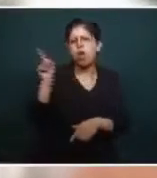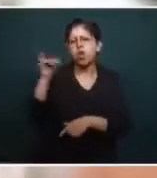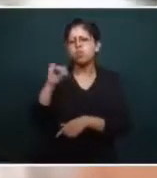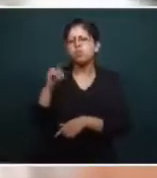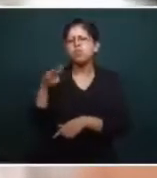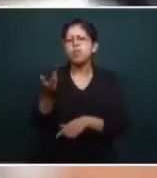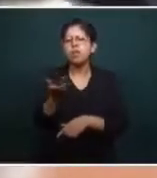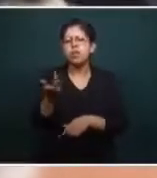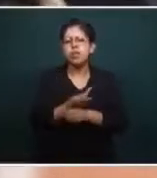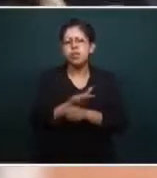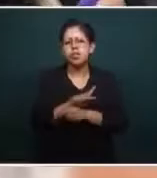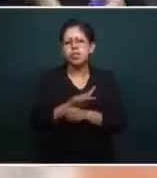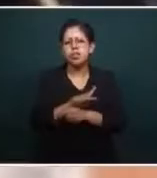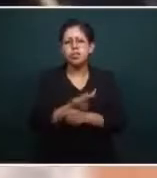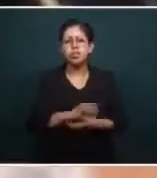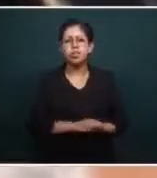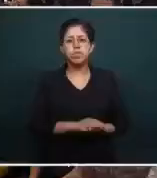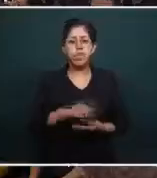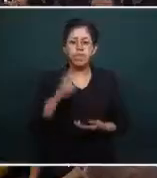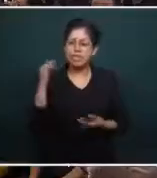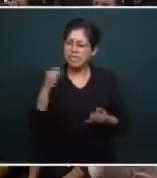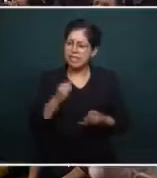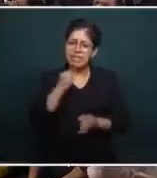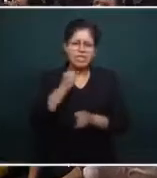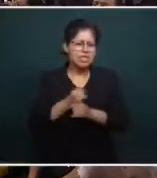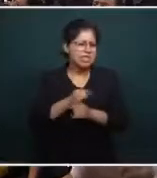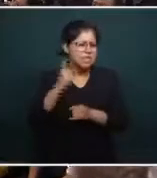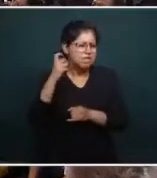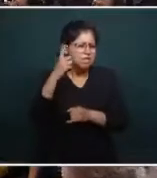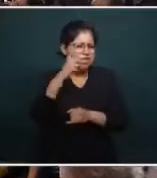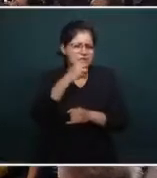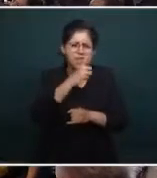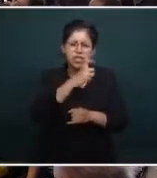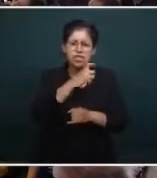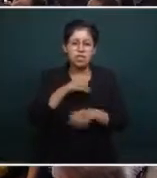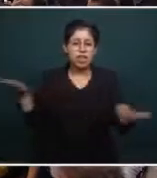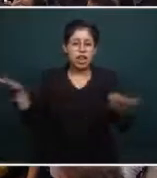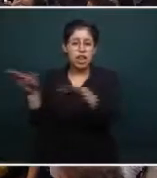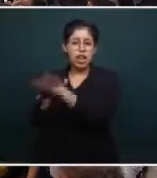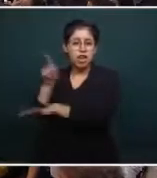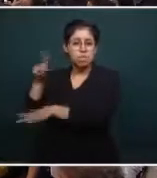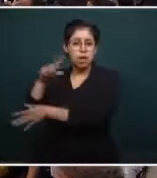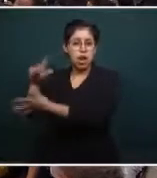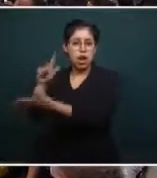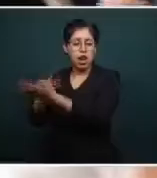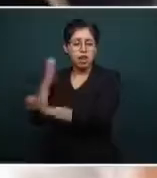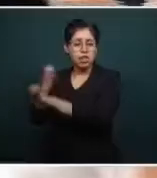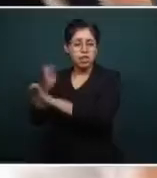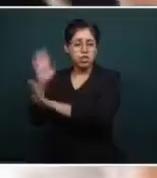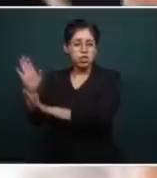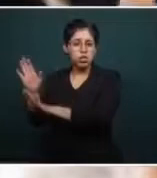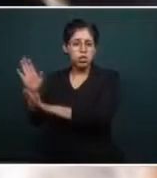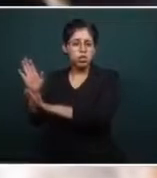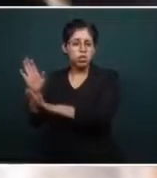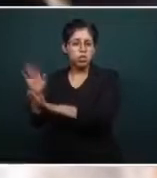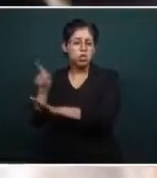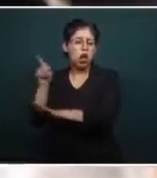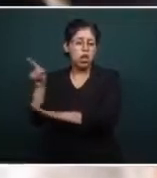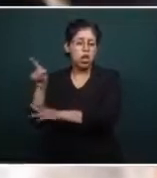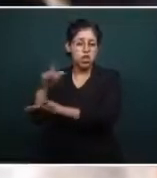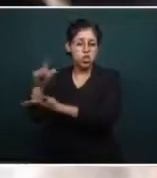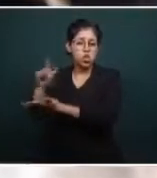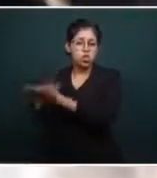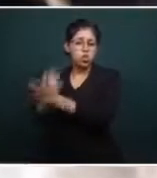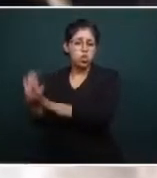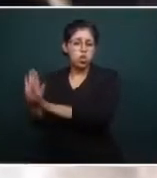imposible that allows them to tratar de bear hacer arms. una regulación It's impossible to promover try to do a una regulation regulación sin afectar ese without derecho affecting that